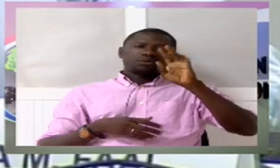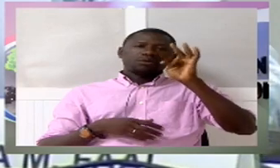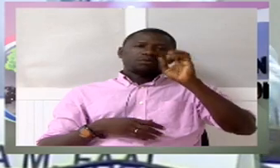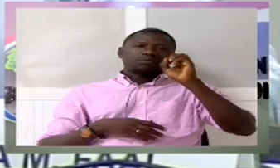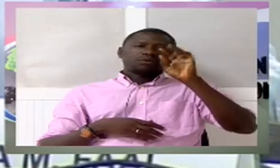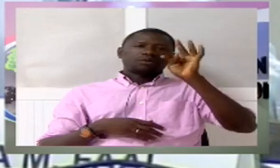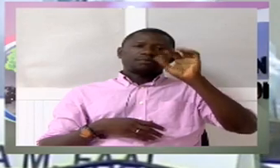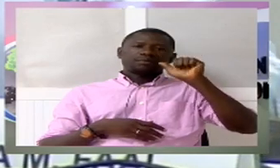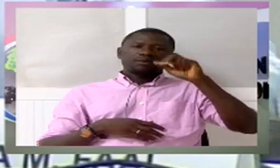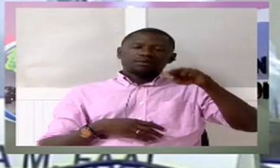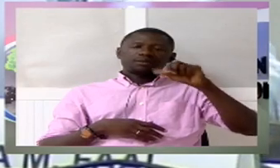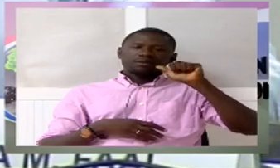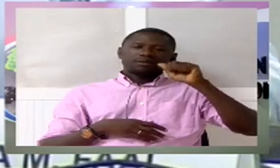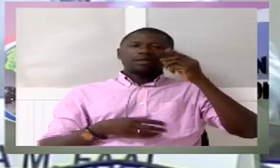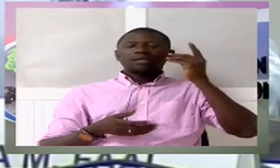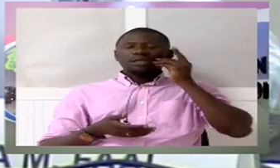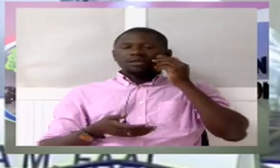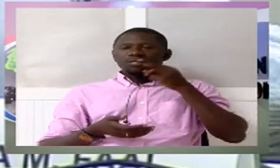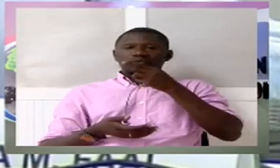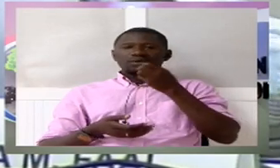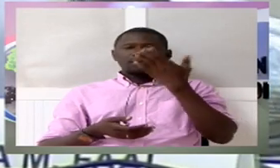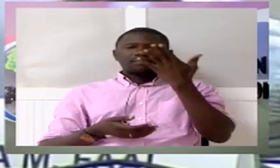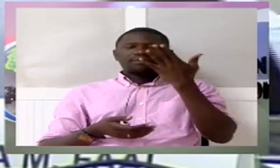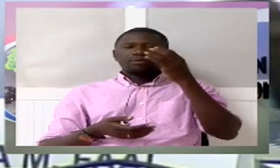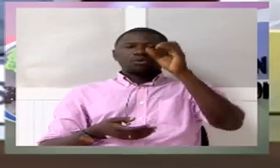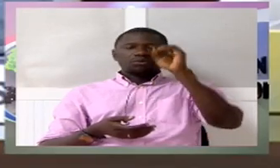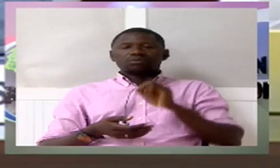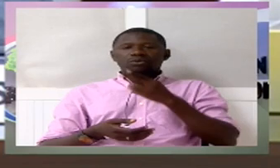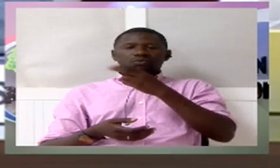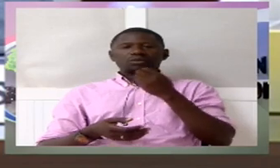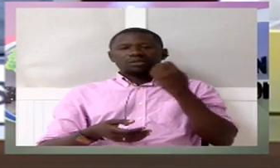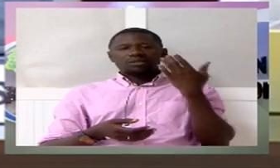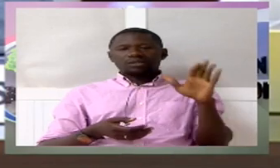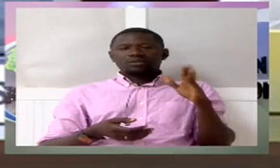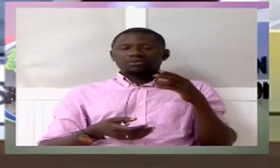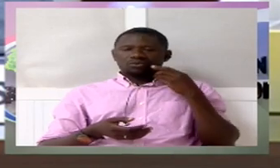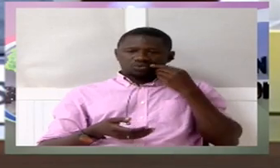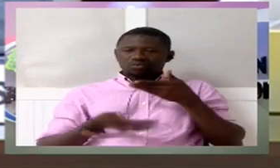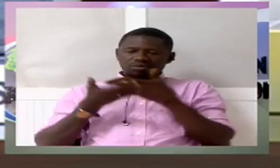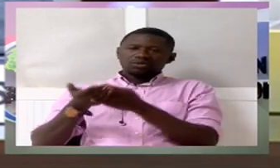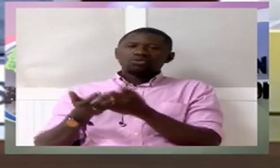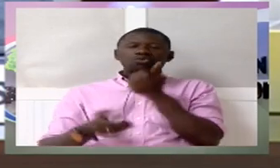dated 25th October 2010, to be Exhibit 135A,